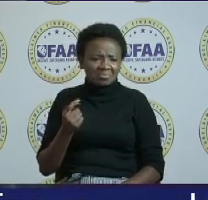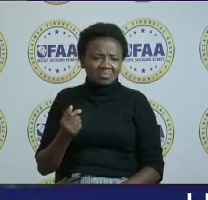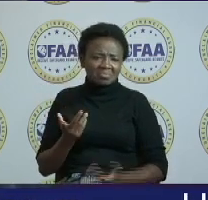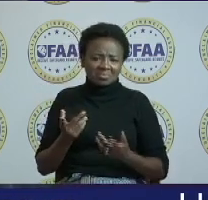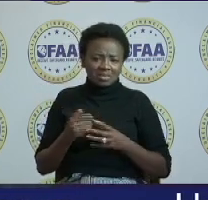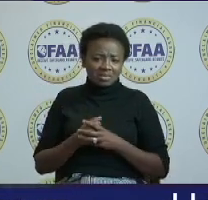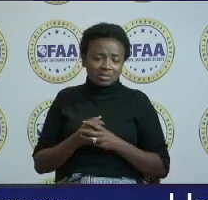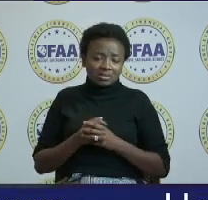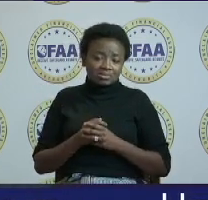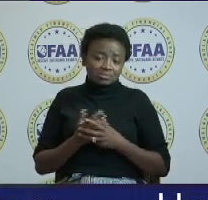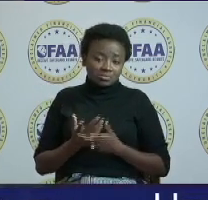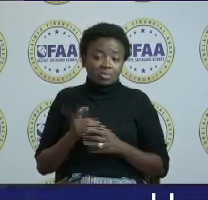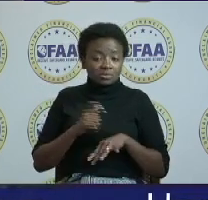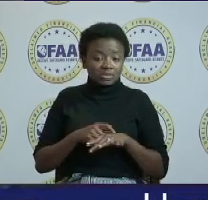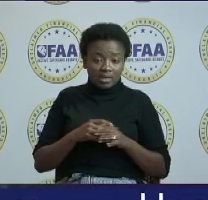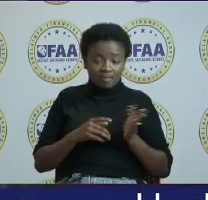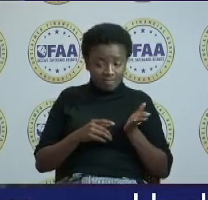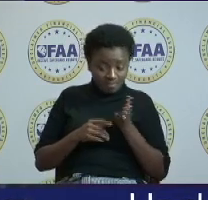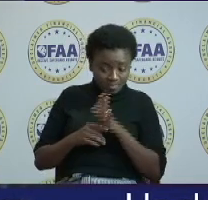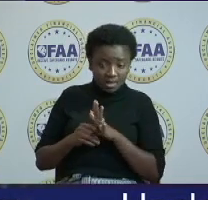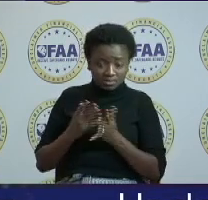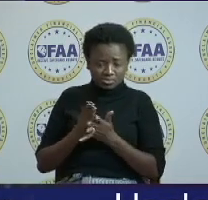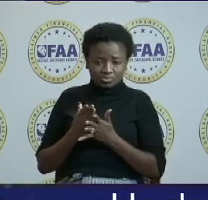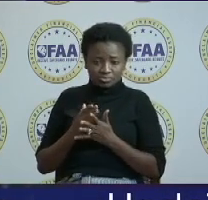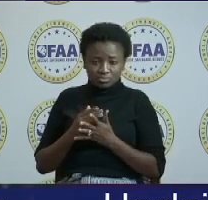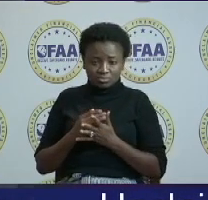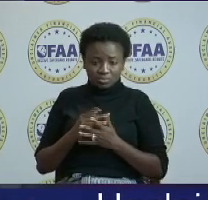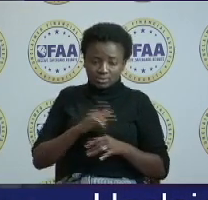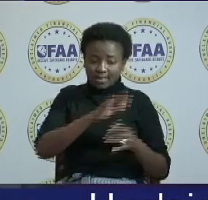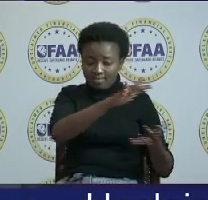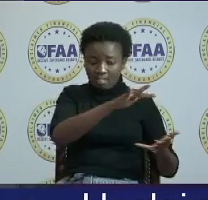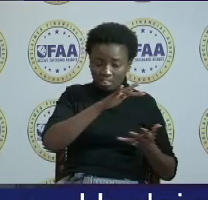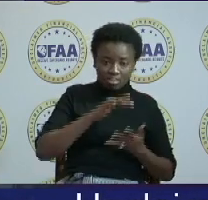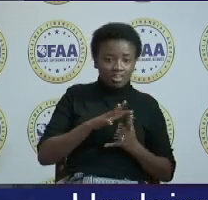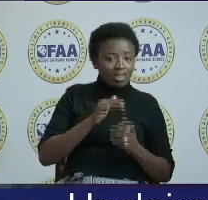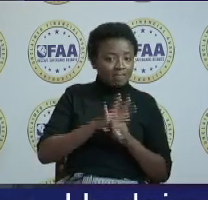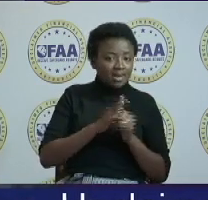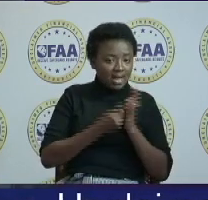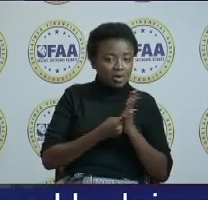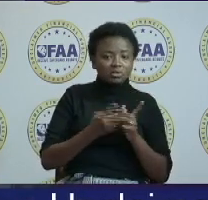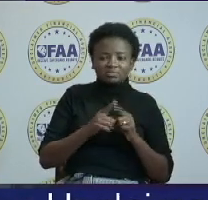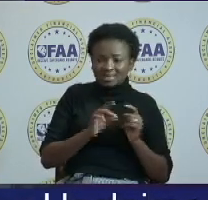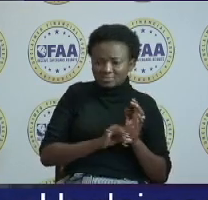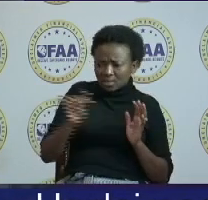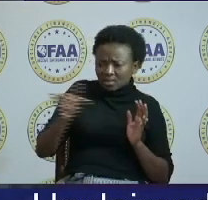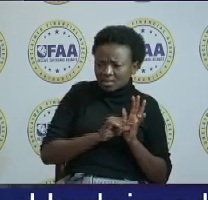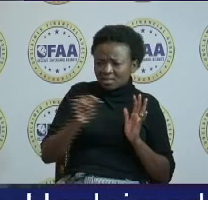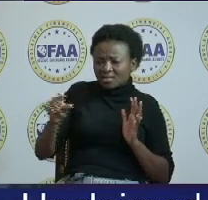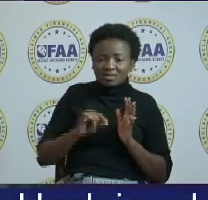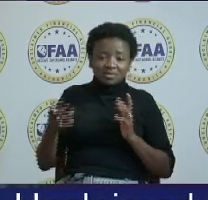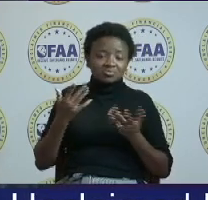whereas remission is bulk, reunification is at individual level. So given now, again, people don't know who we